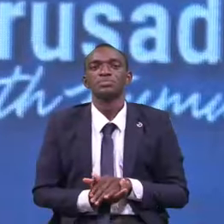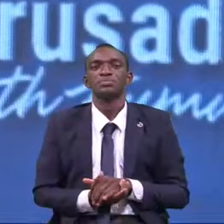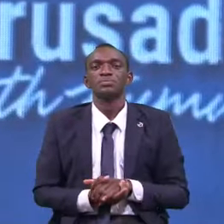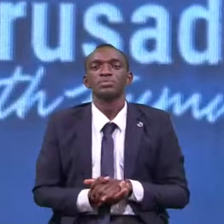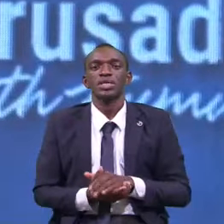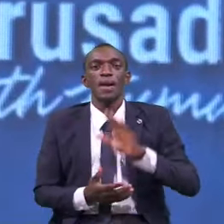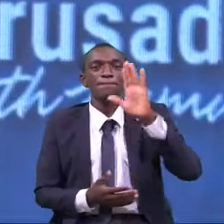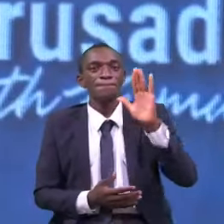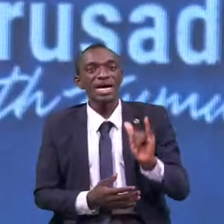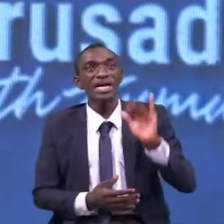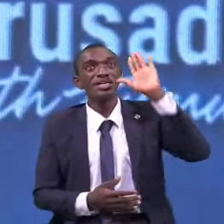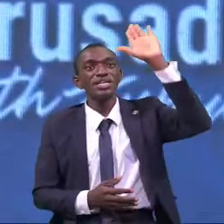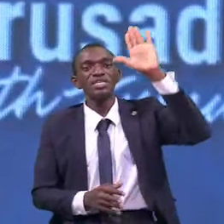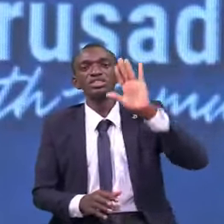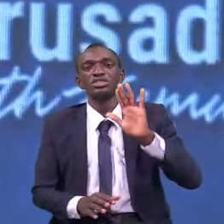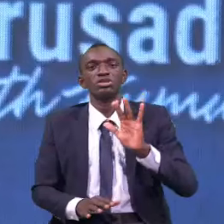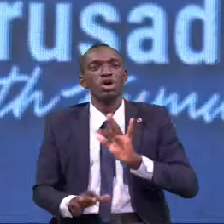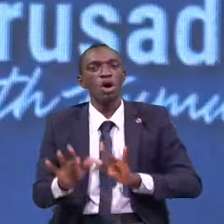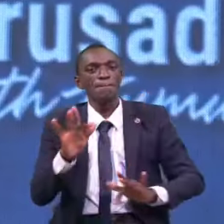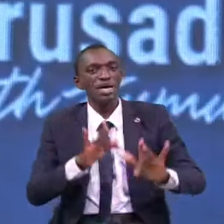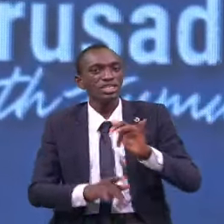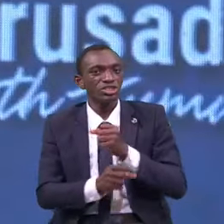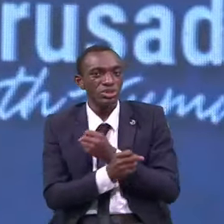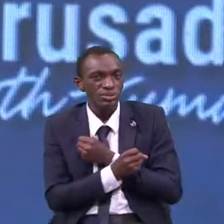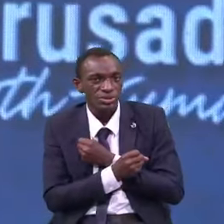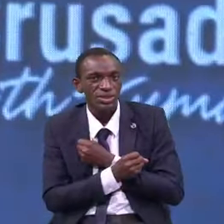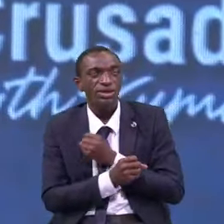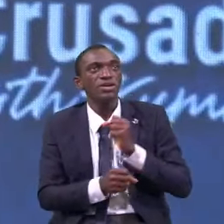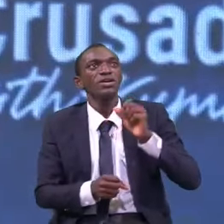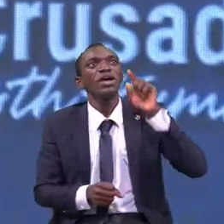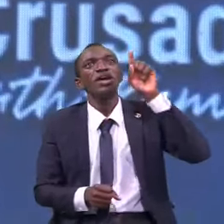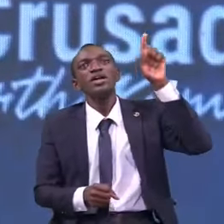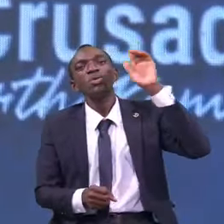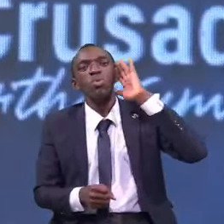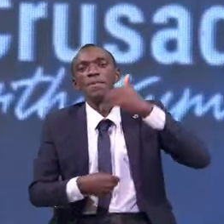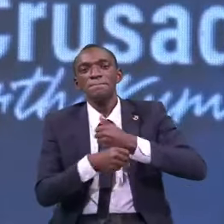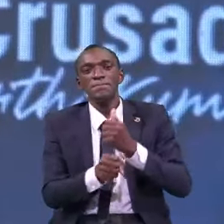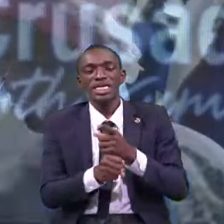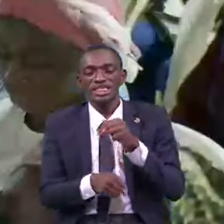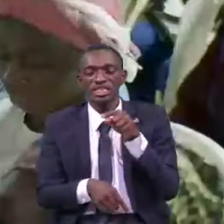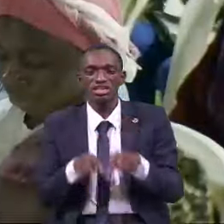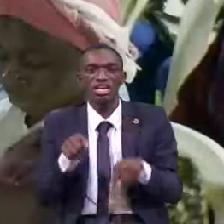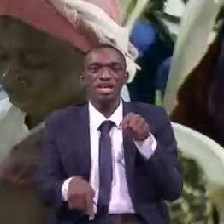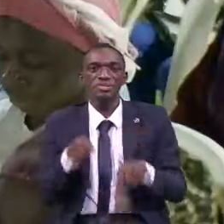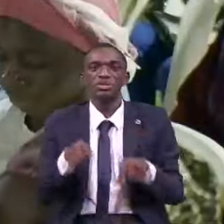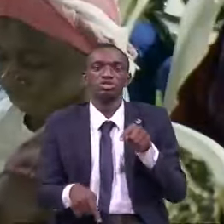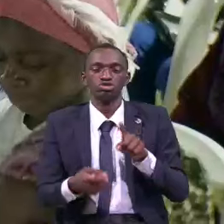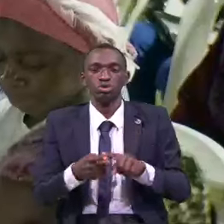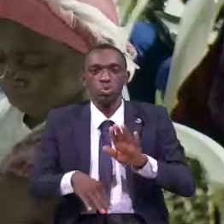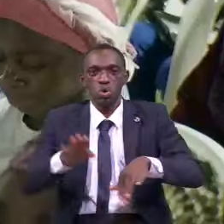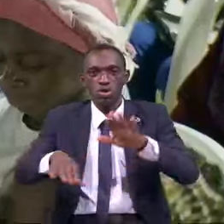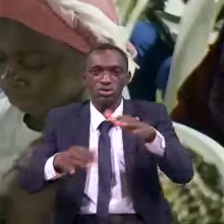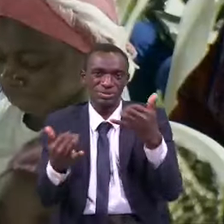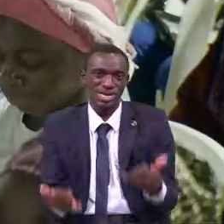By his compassion, he will make the lame to rise up and walk tonight.